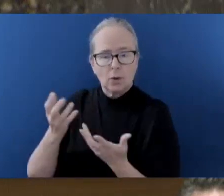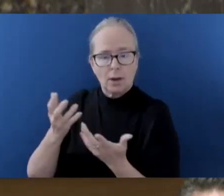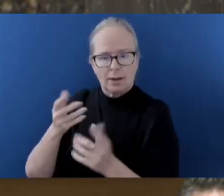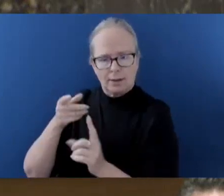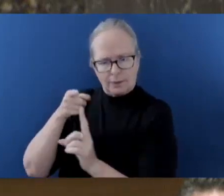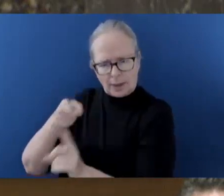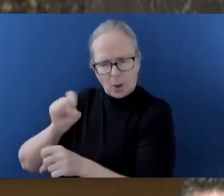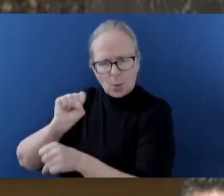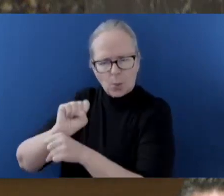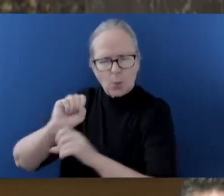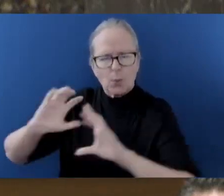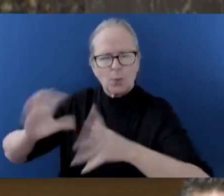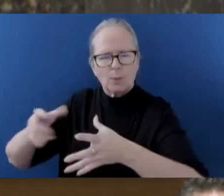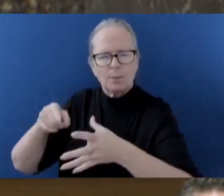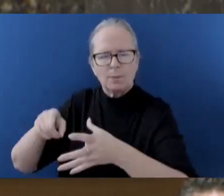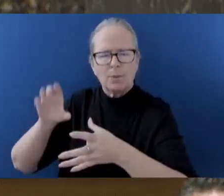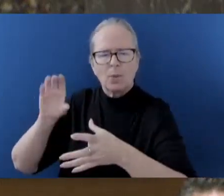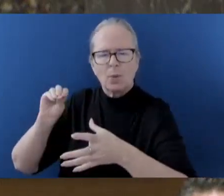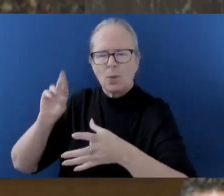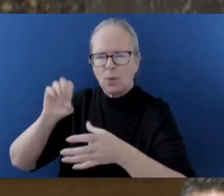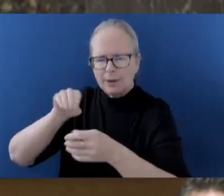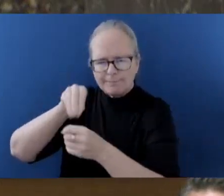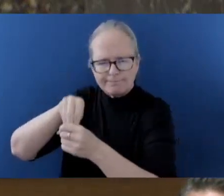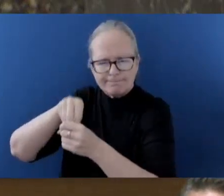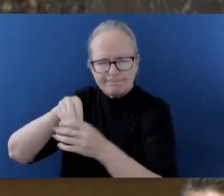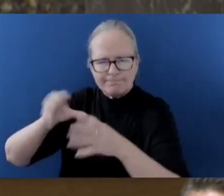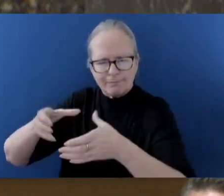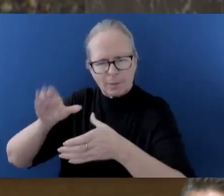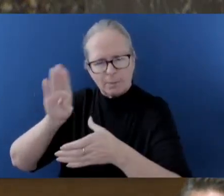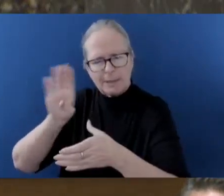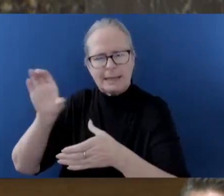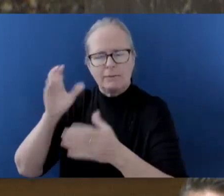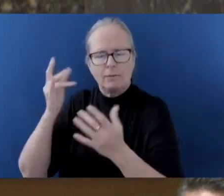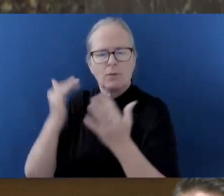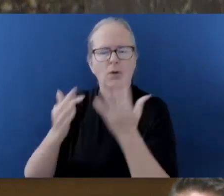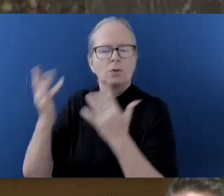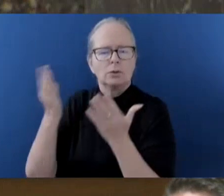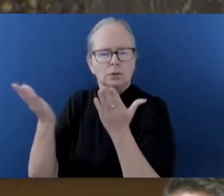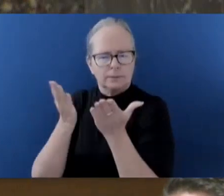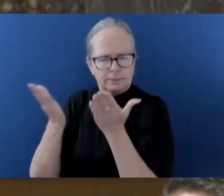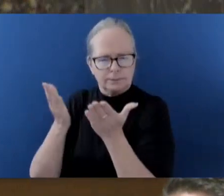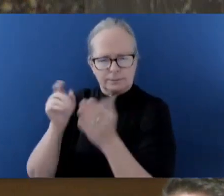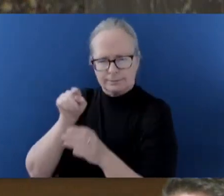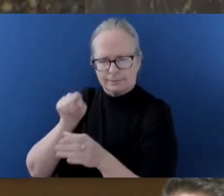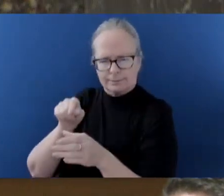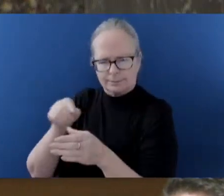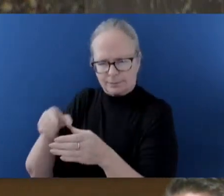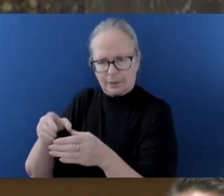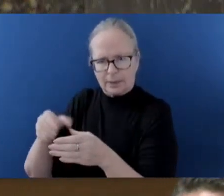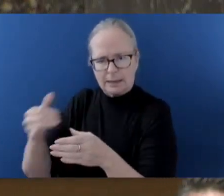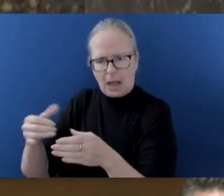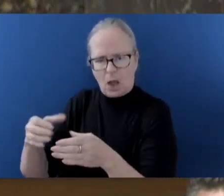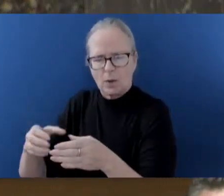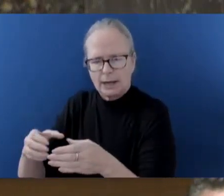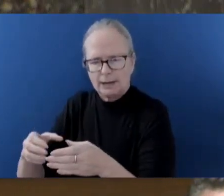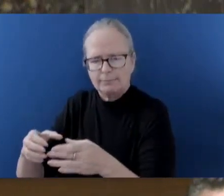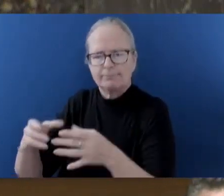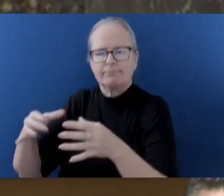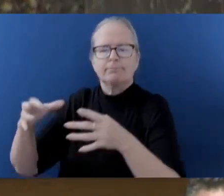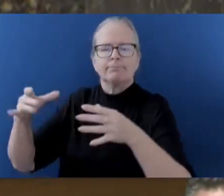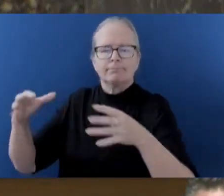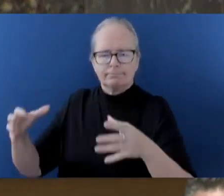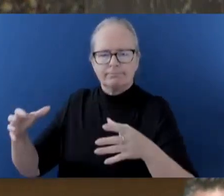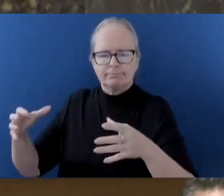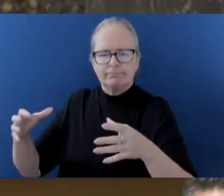Wildfire Service. That turned out to be a prescient move given the fire season that we've experienced this year.